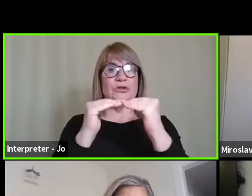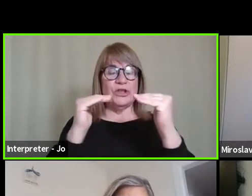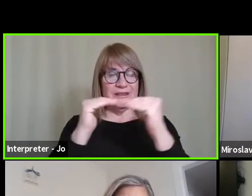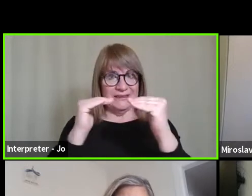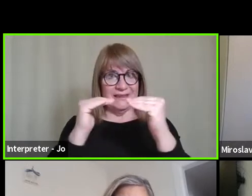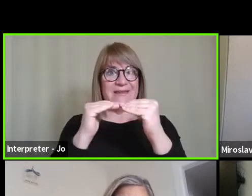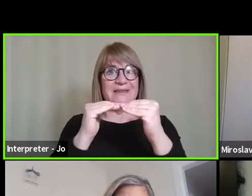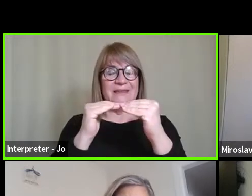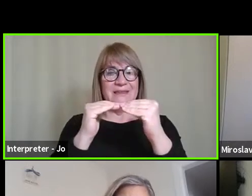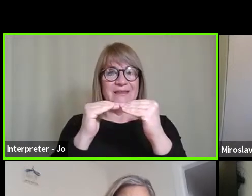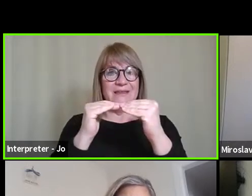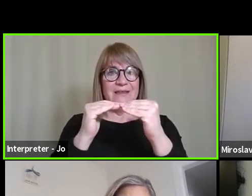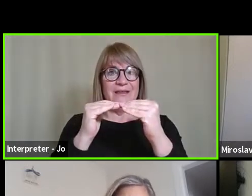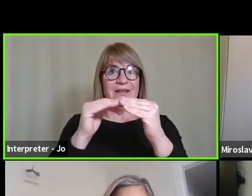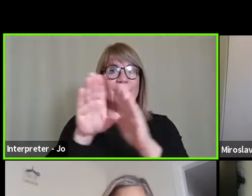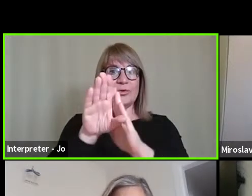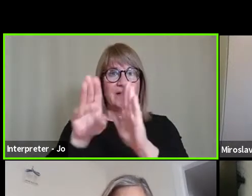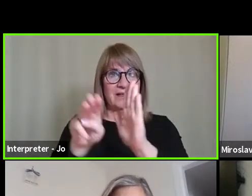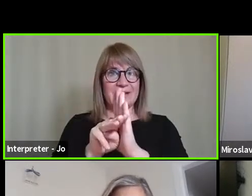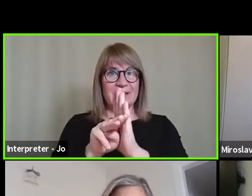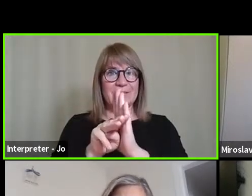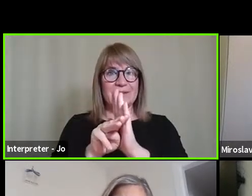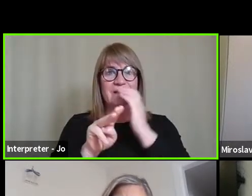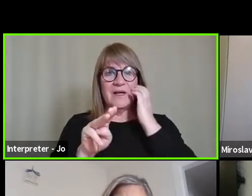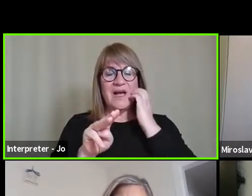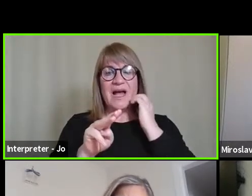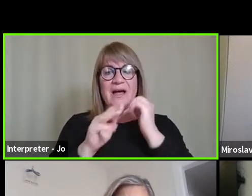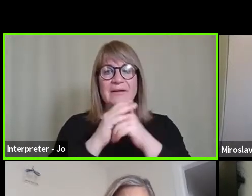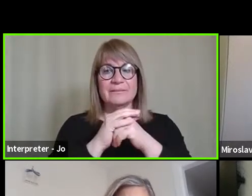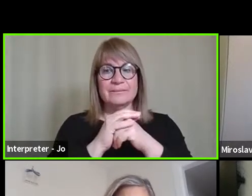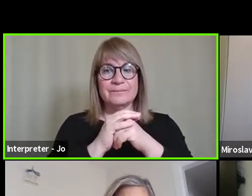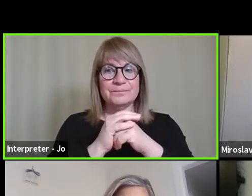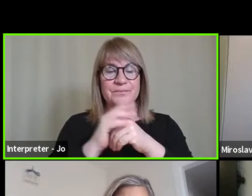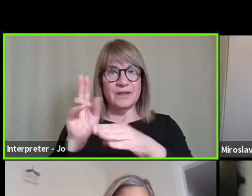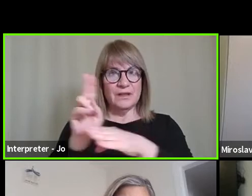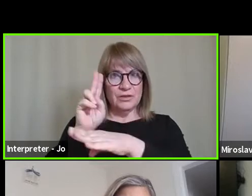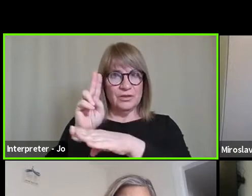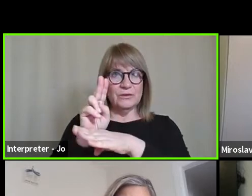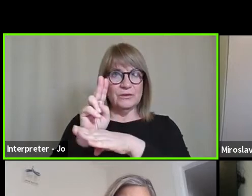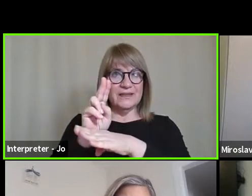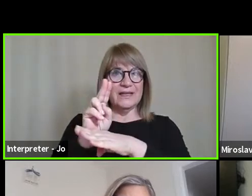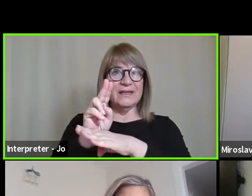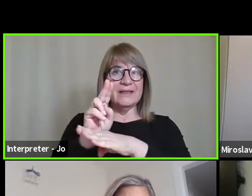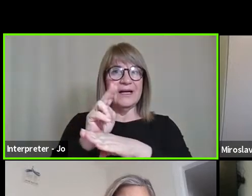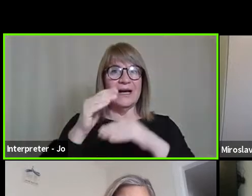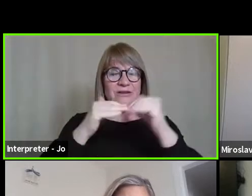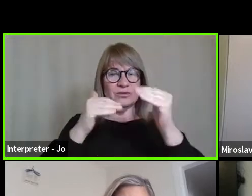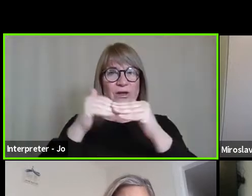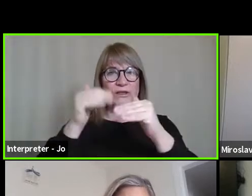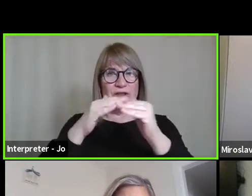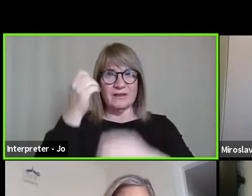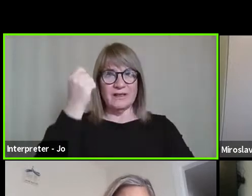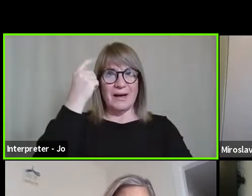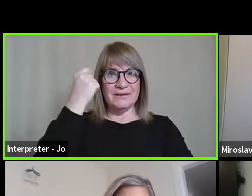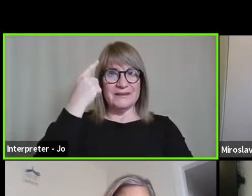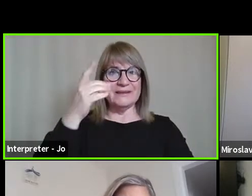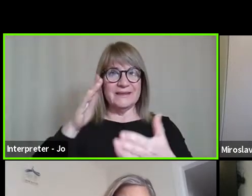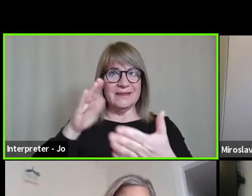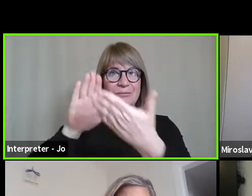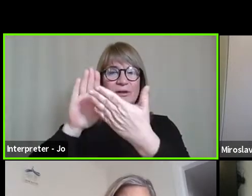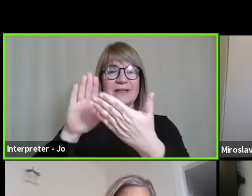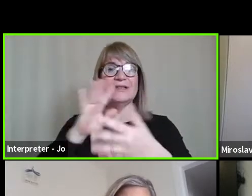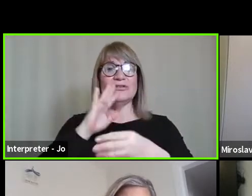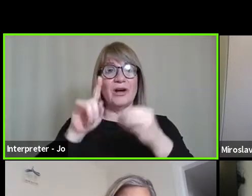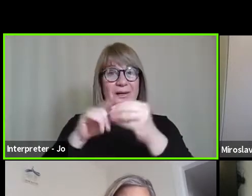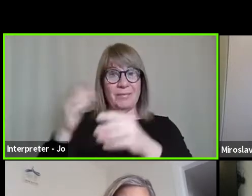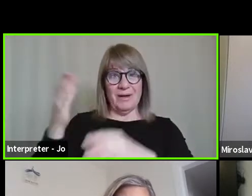uh addressing um social determinants of health uh using a structural competency approach and talking about the history of medicine